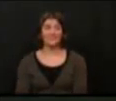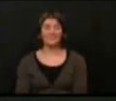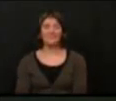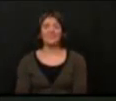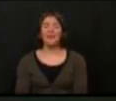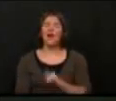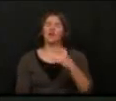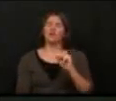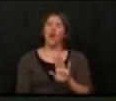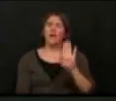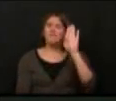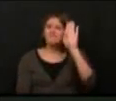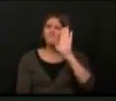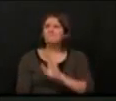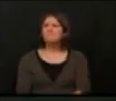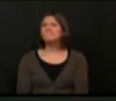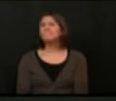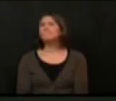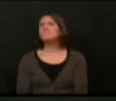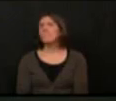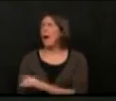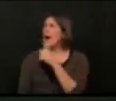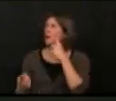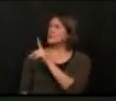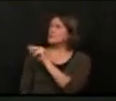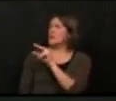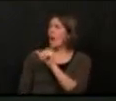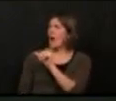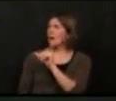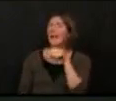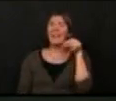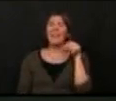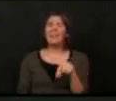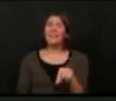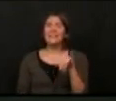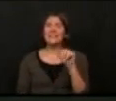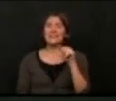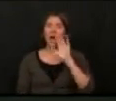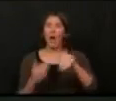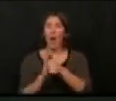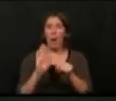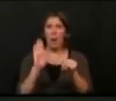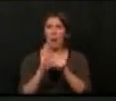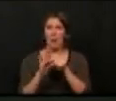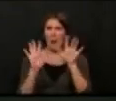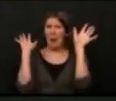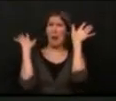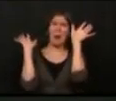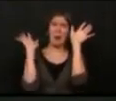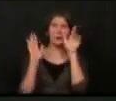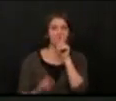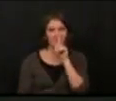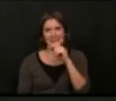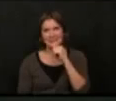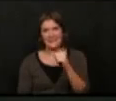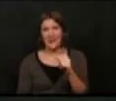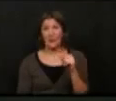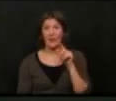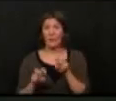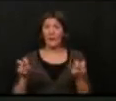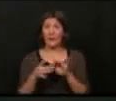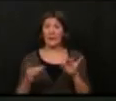I also want to say, too, and Donna, I agree with you on that, that it's not all doom and gloom. I mean, it's you know, we make it sound